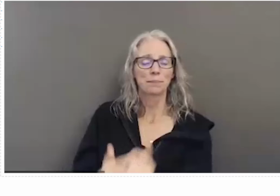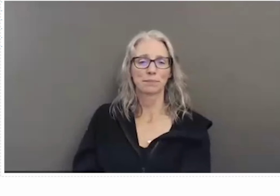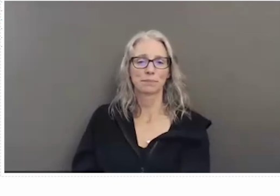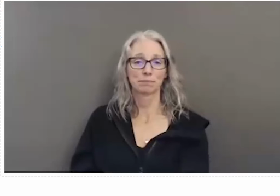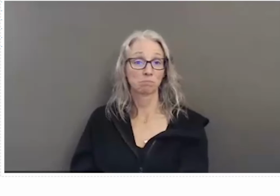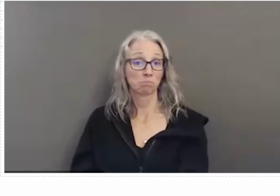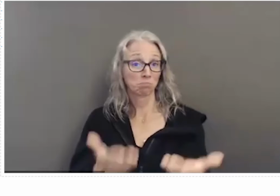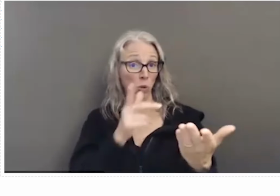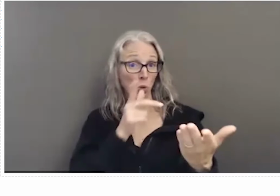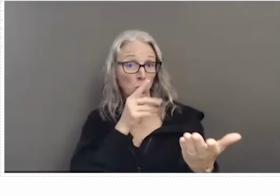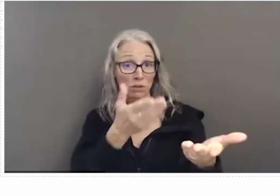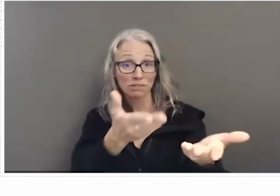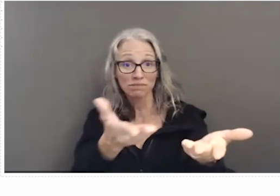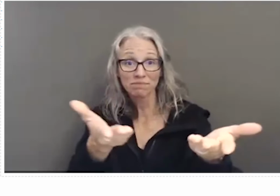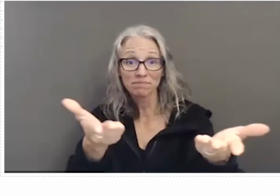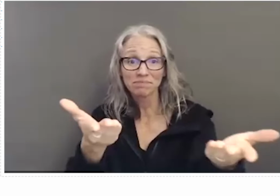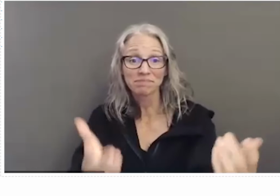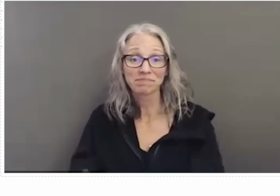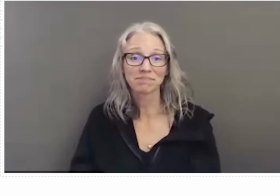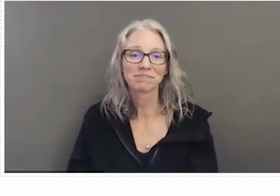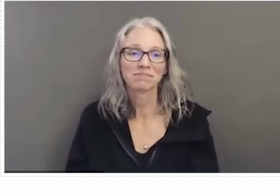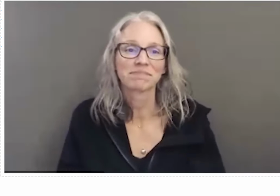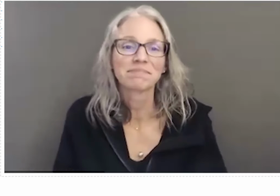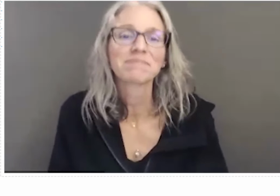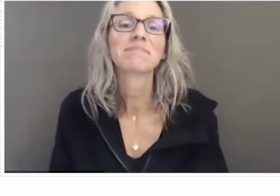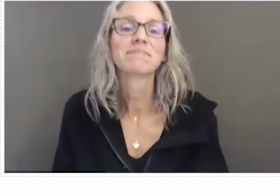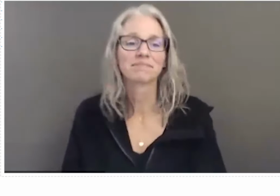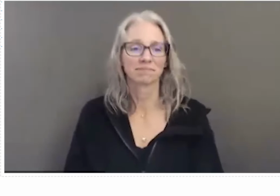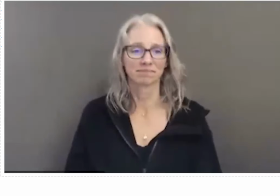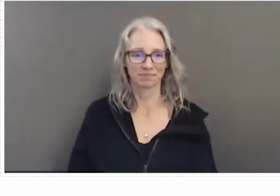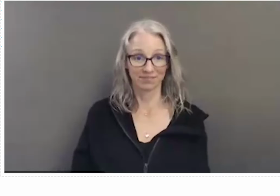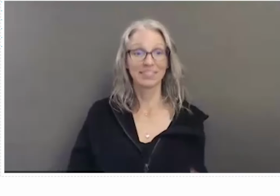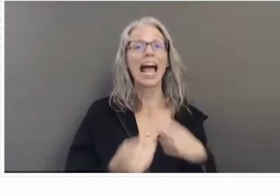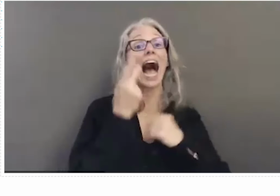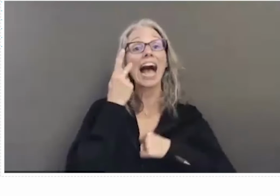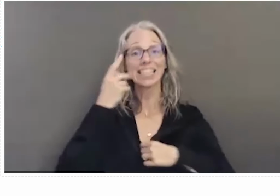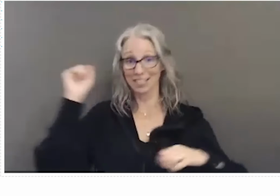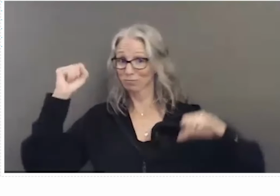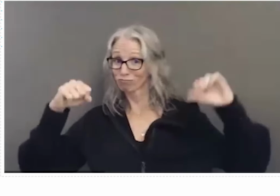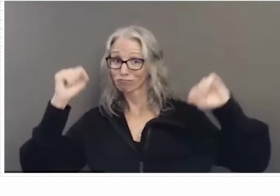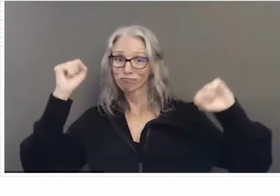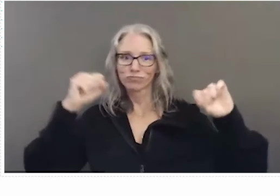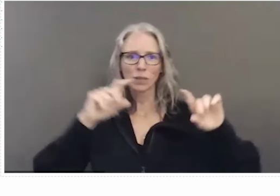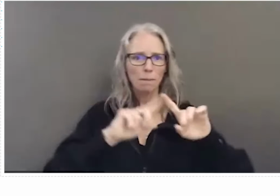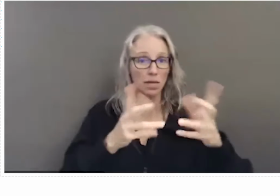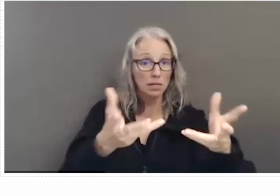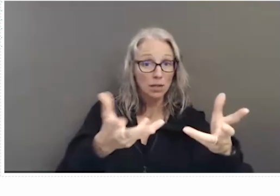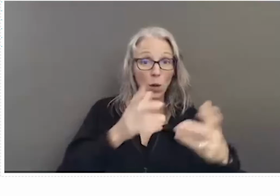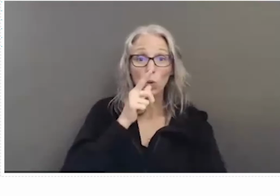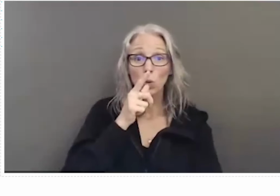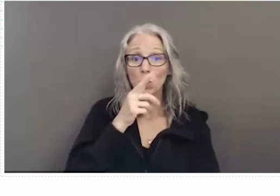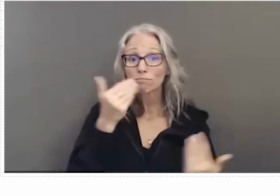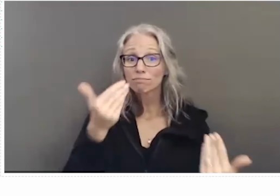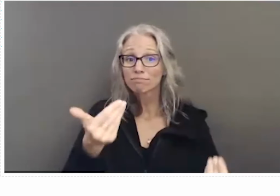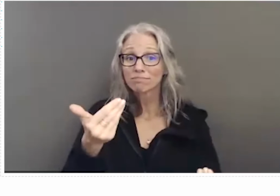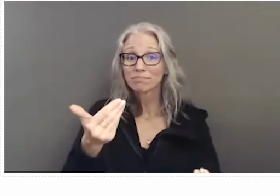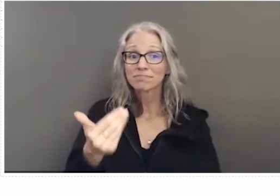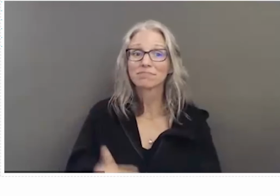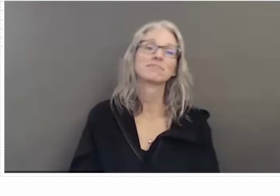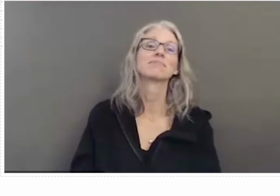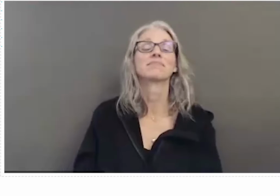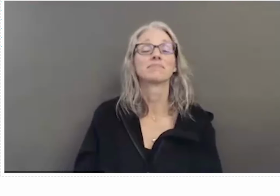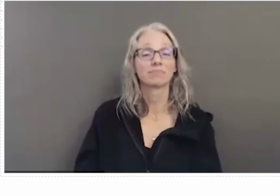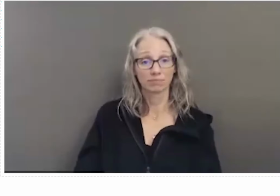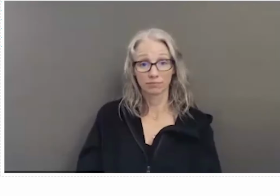Anybody want to? So maybe I see nods going along. Maybe we'll start with